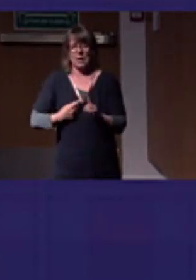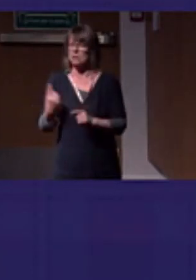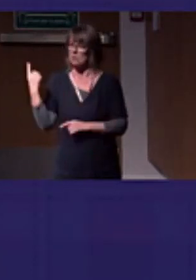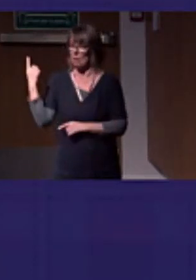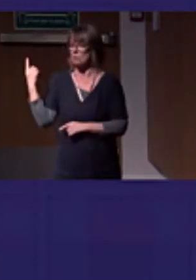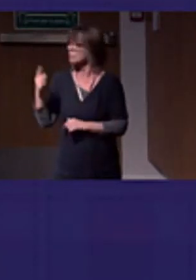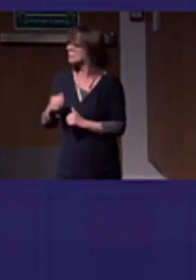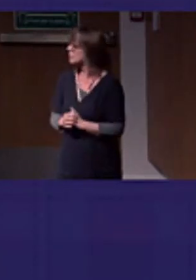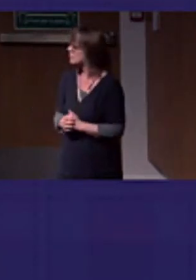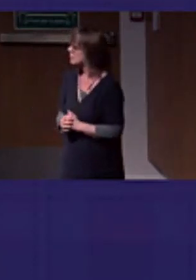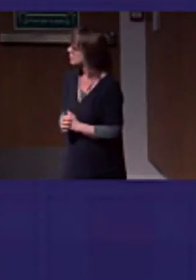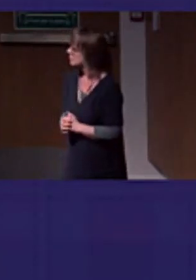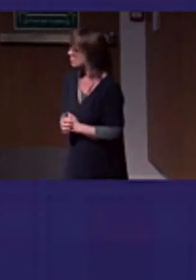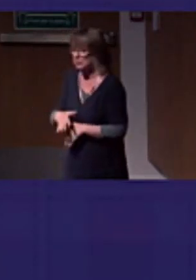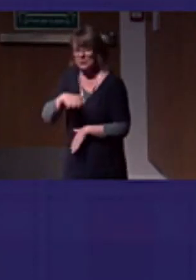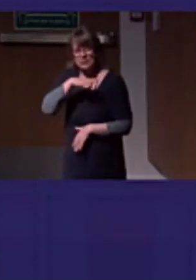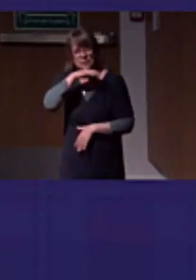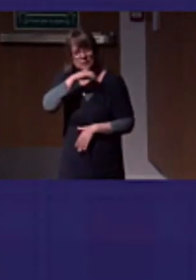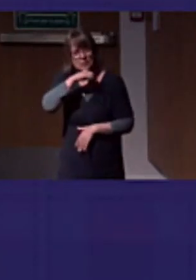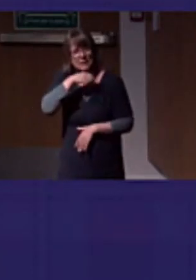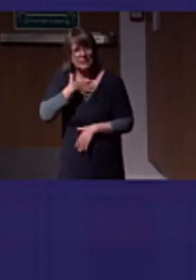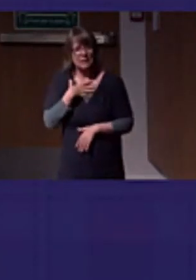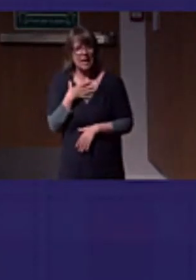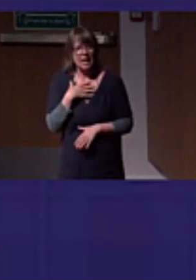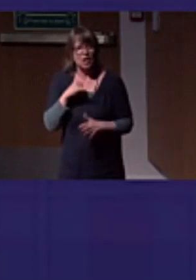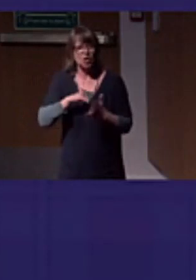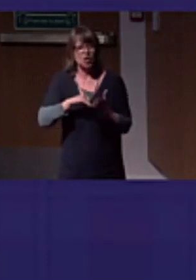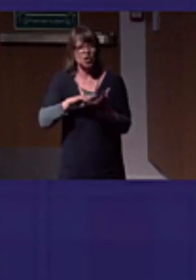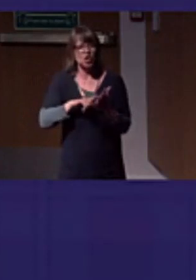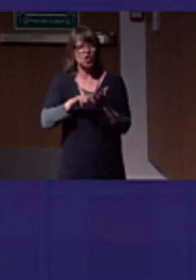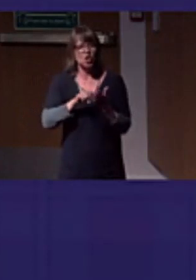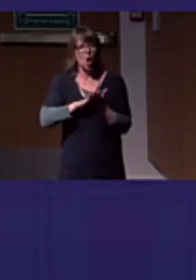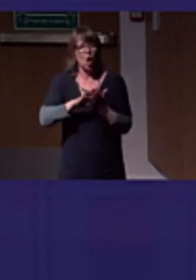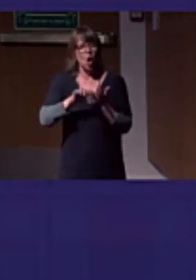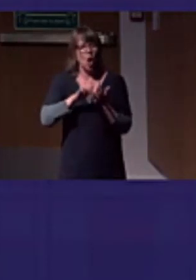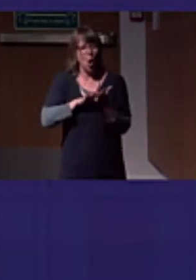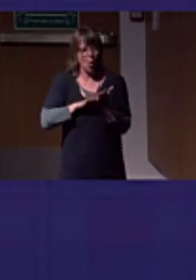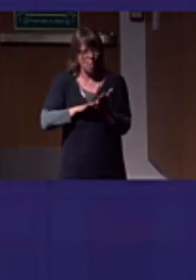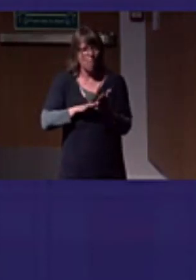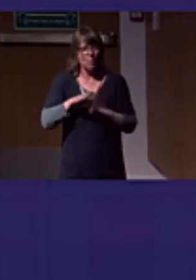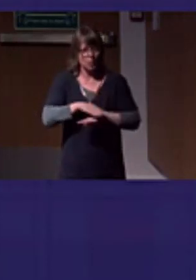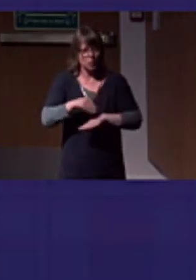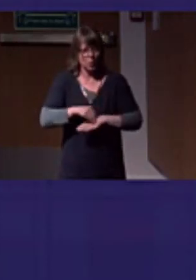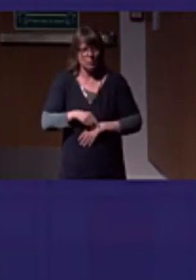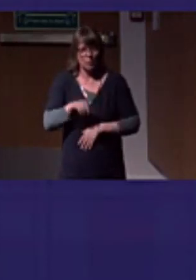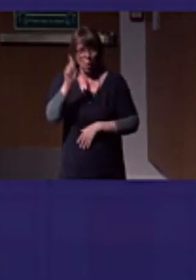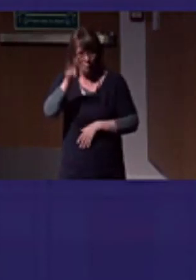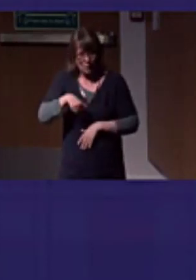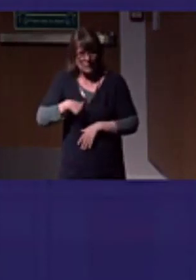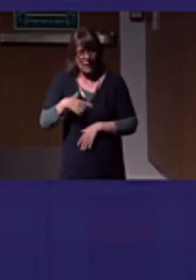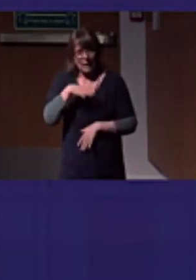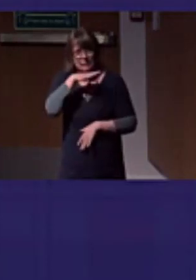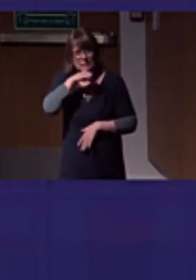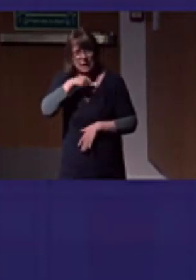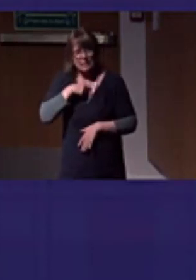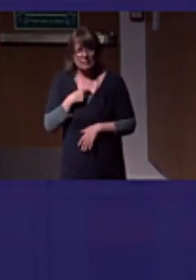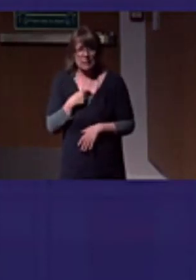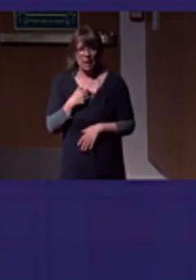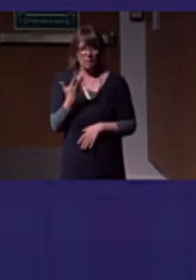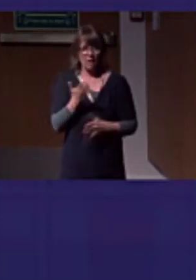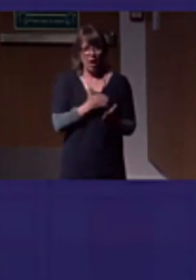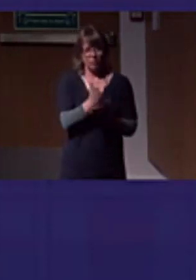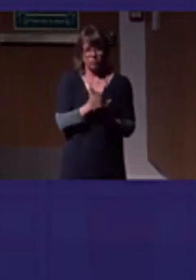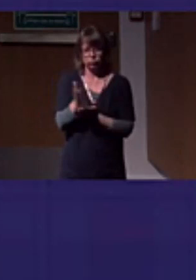Summit. It's a Saturday, it's in Stockholm this year. It's a full day with 5 tracks,